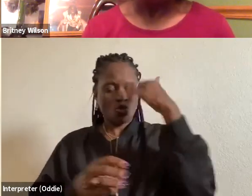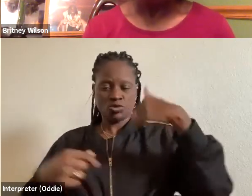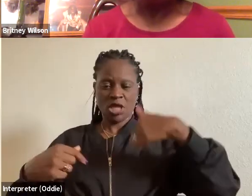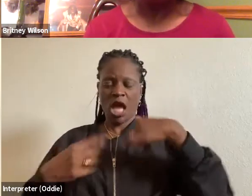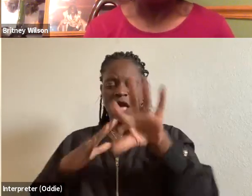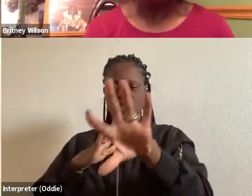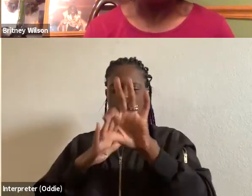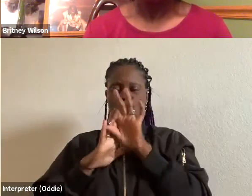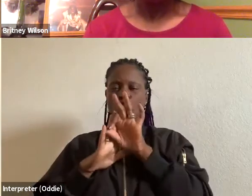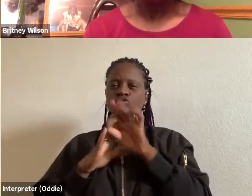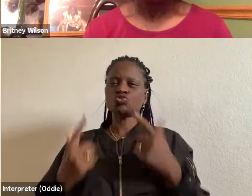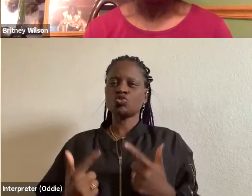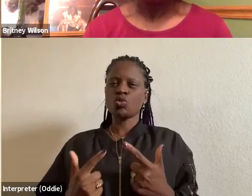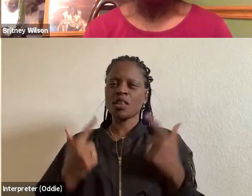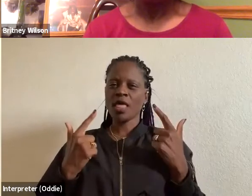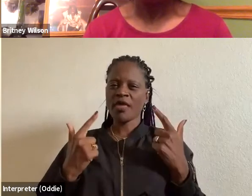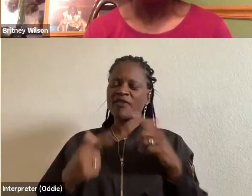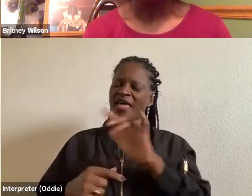right.